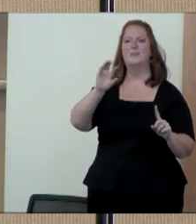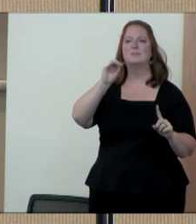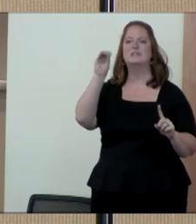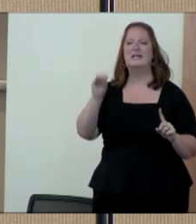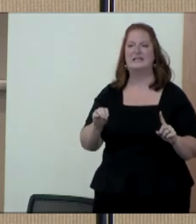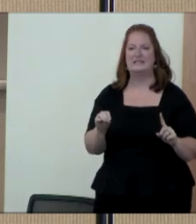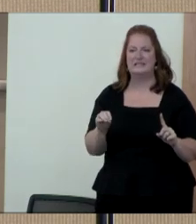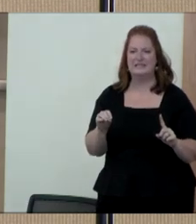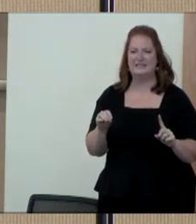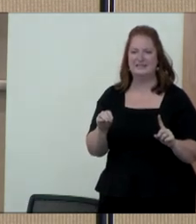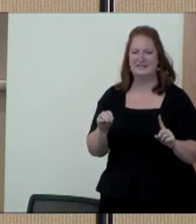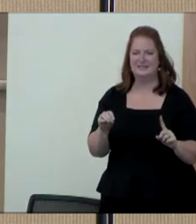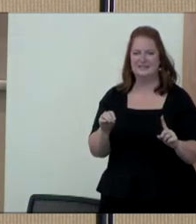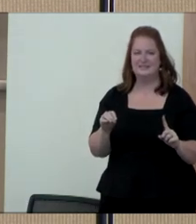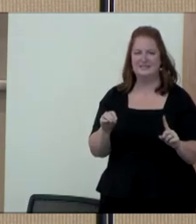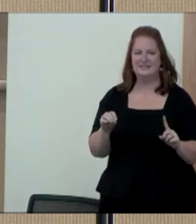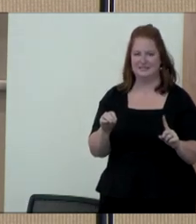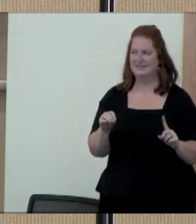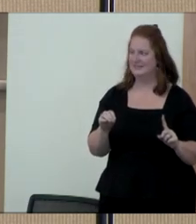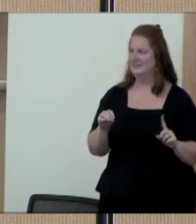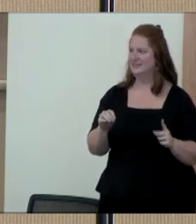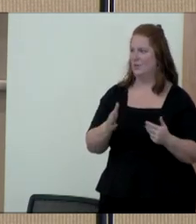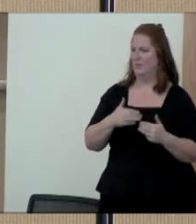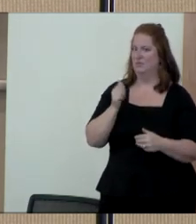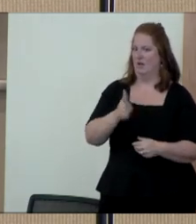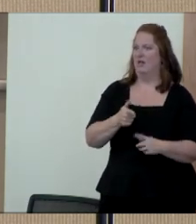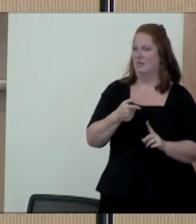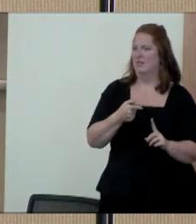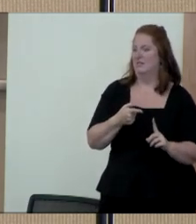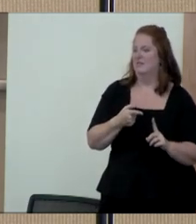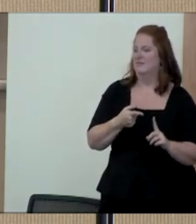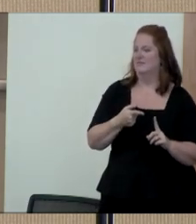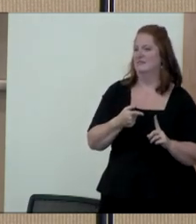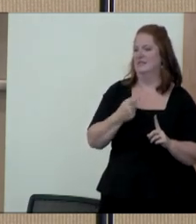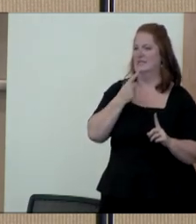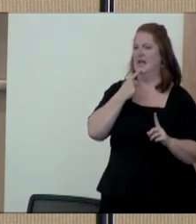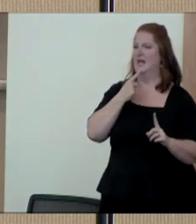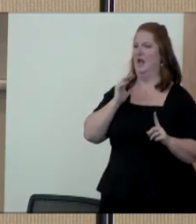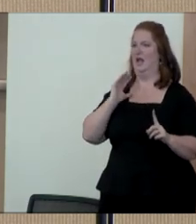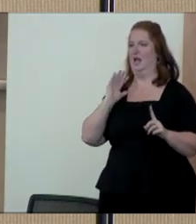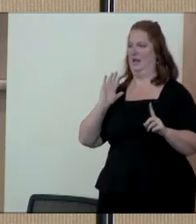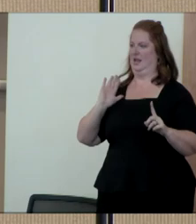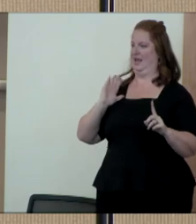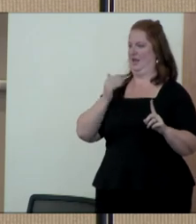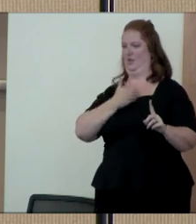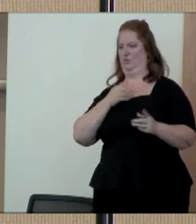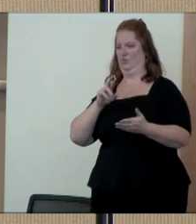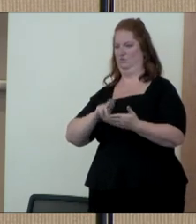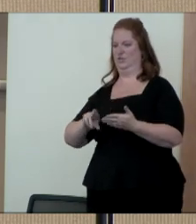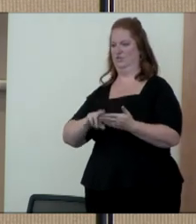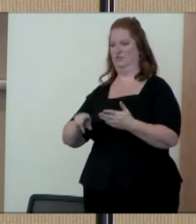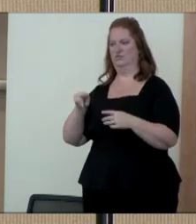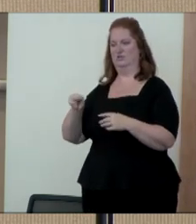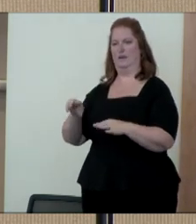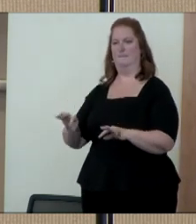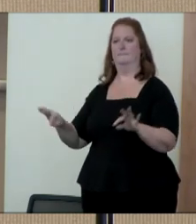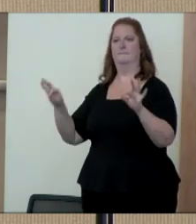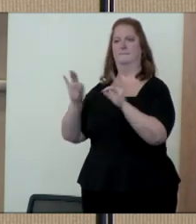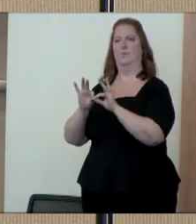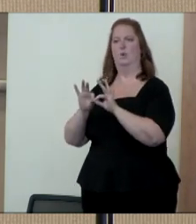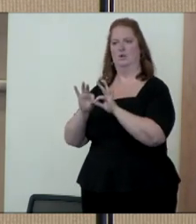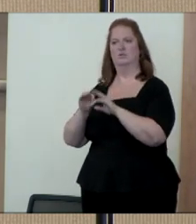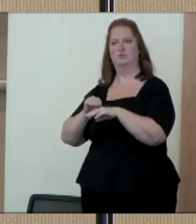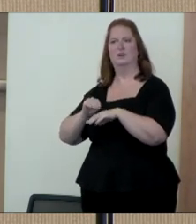95%, pretty close to everybody, felt like research that we do is actually critically important for our